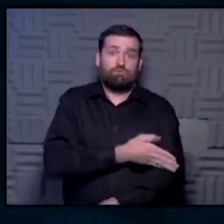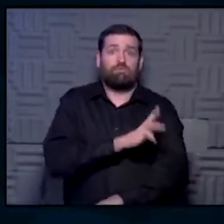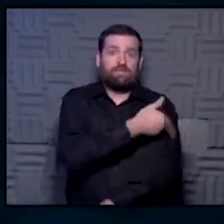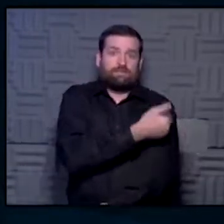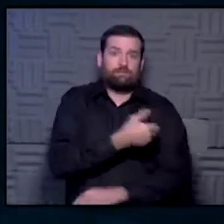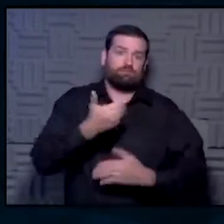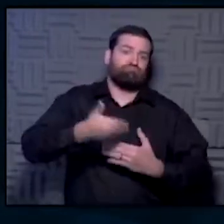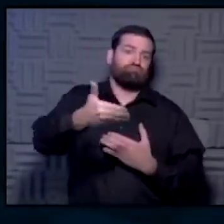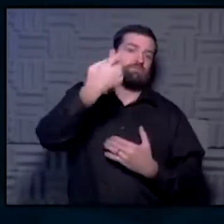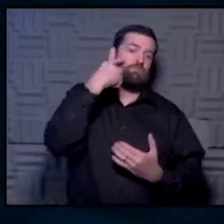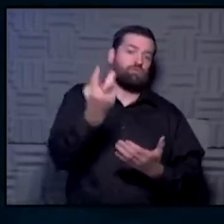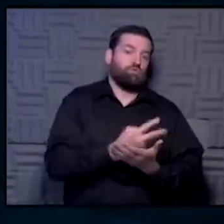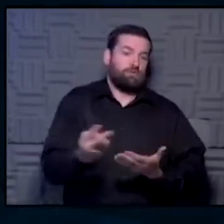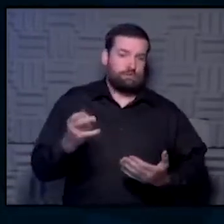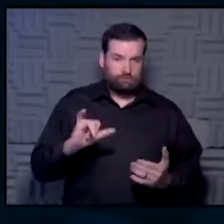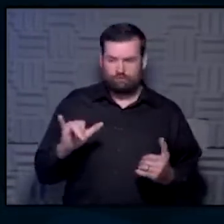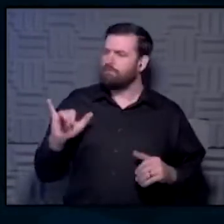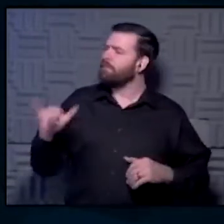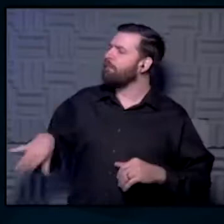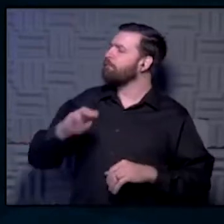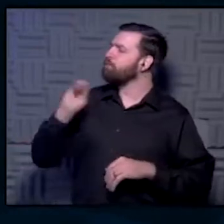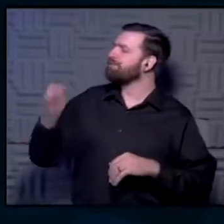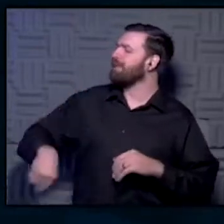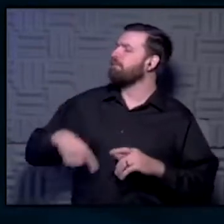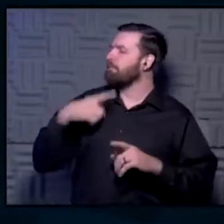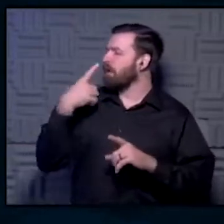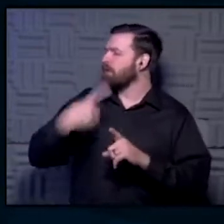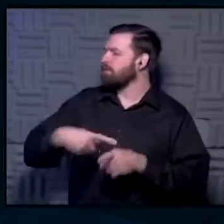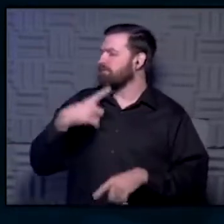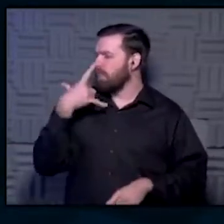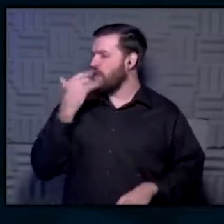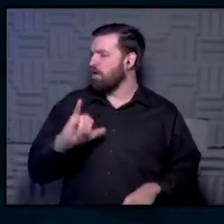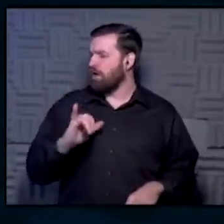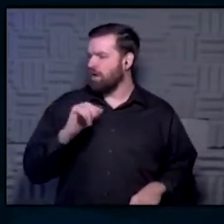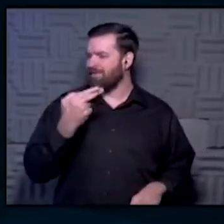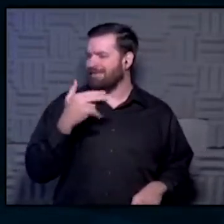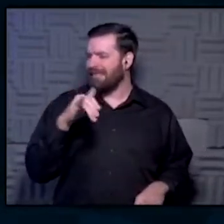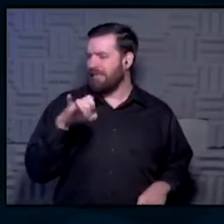few weeks. You bet. And what is that percent positive rate looking like in Hayes?